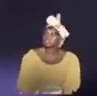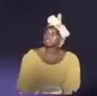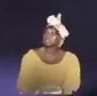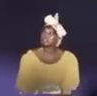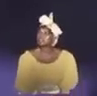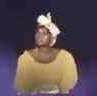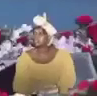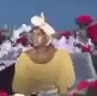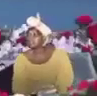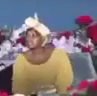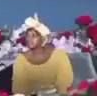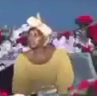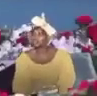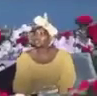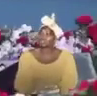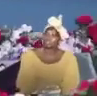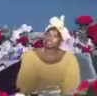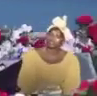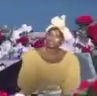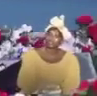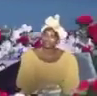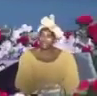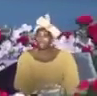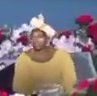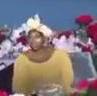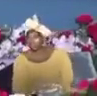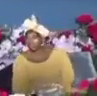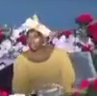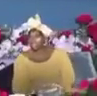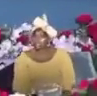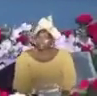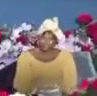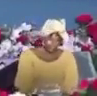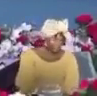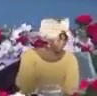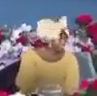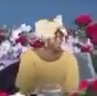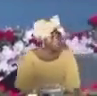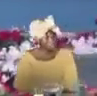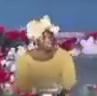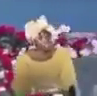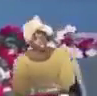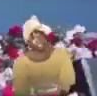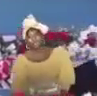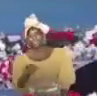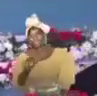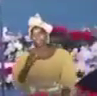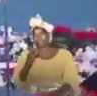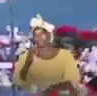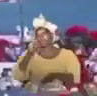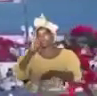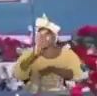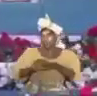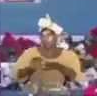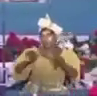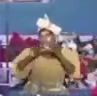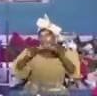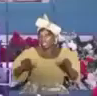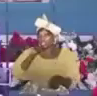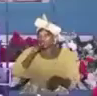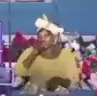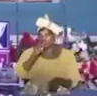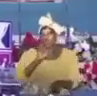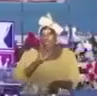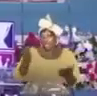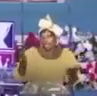Just wanna be with you. Hallelujah. Now I want to make an altar call. You are in this place, and